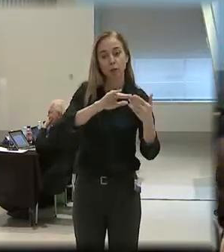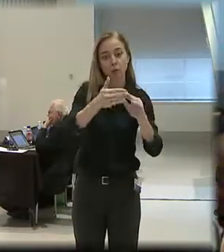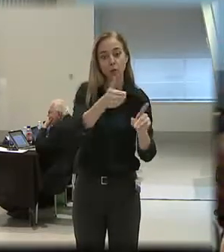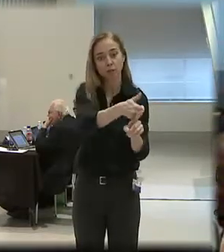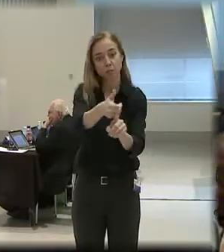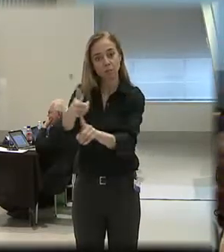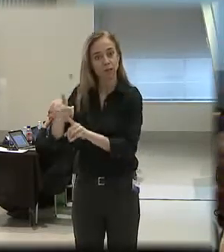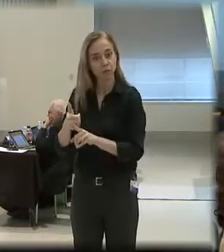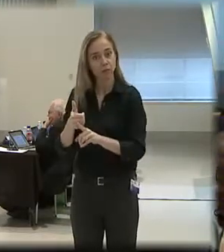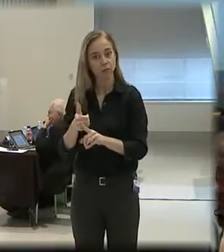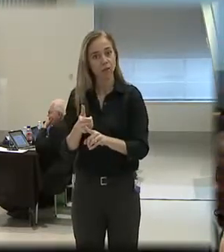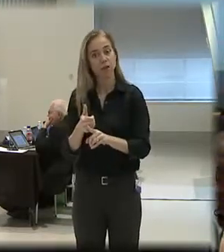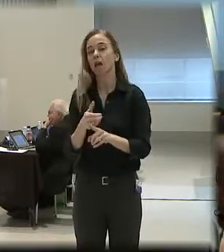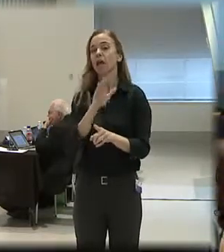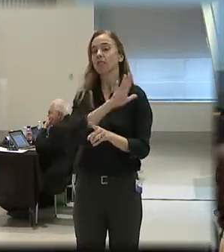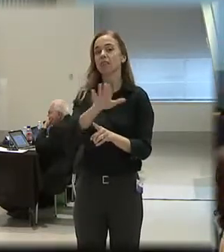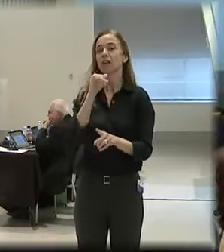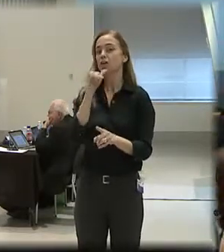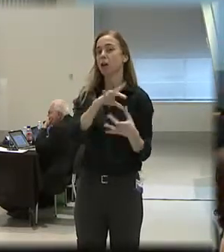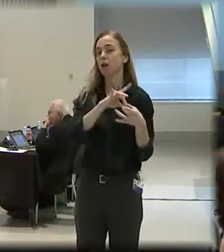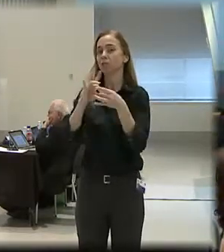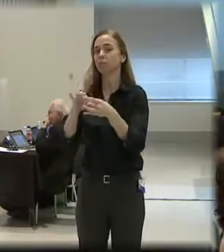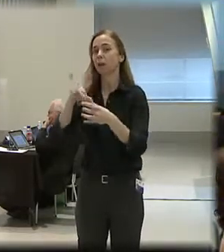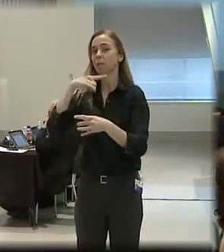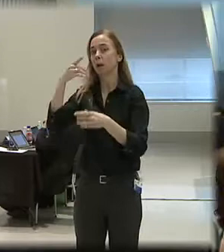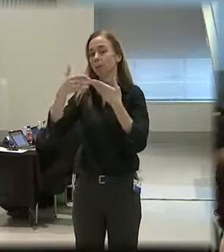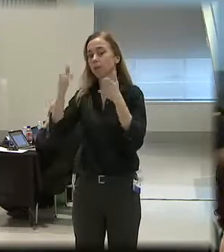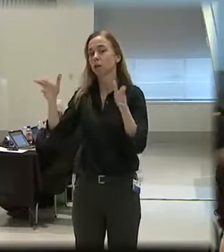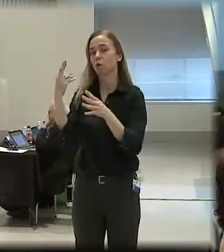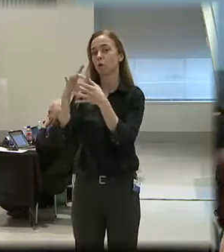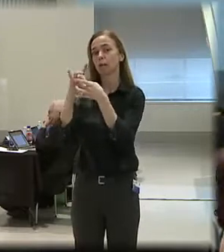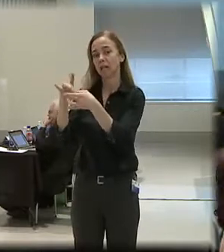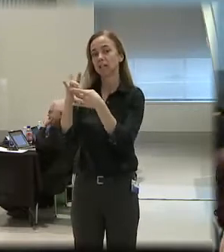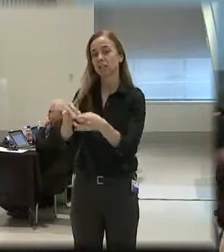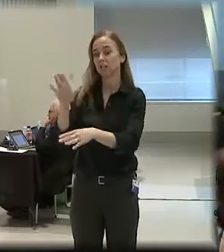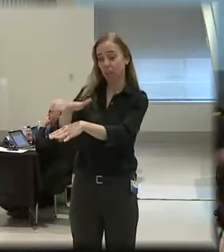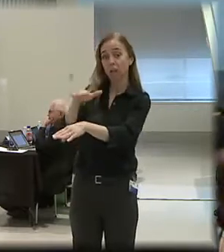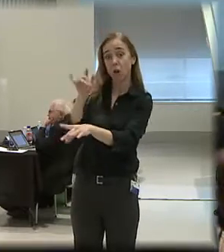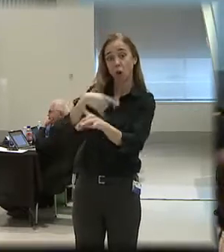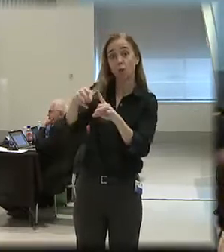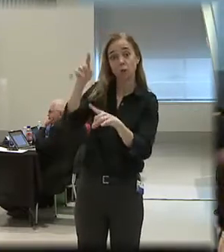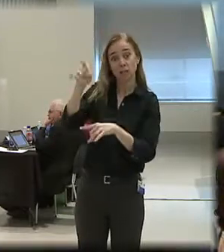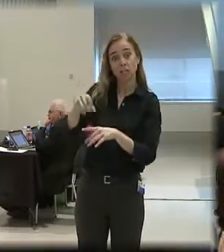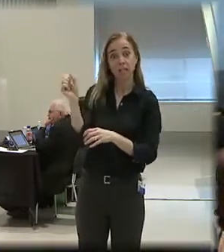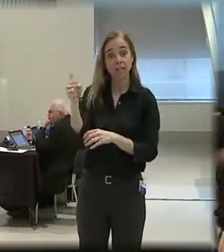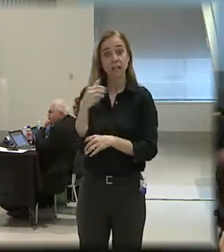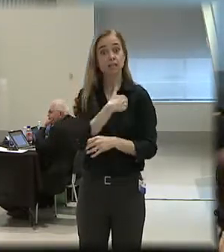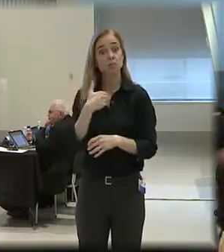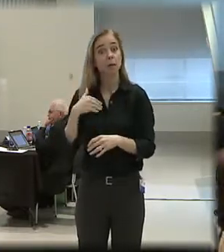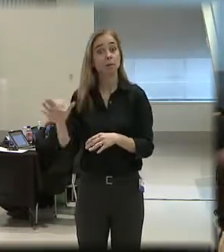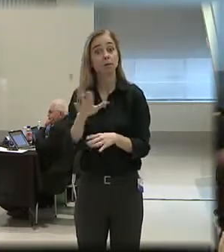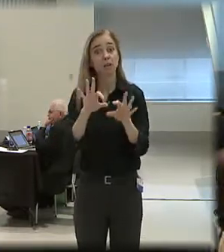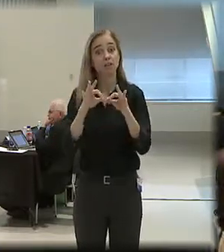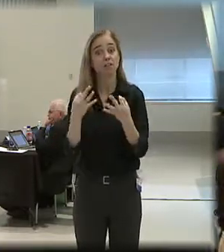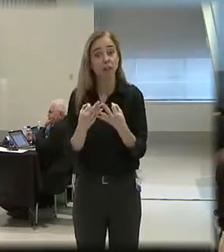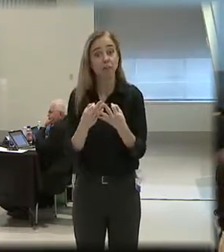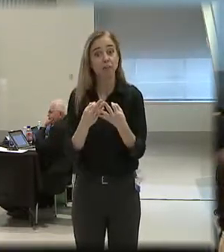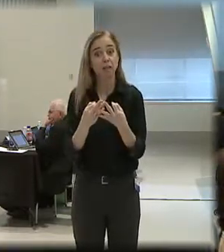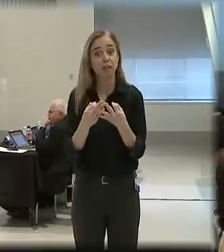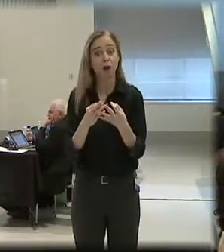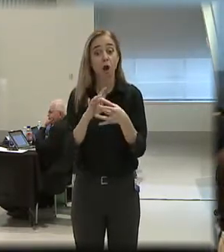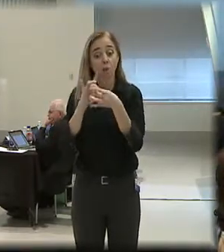communities are not looking for public relations. They do call law enforcement when they need them. They have members of their family who are part of